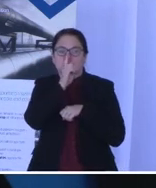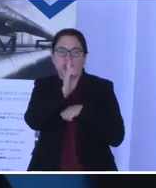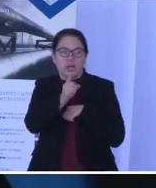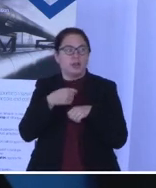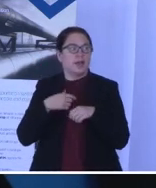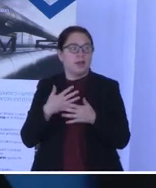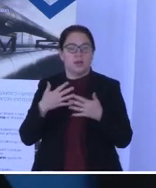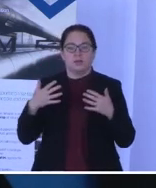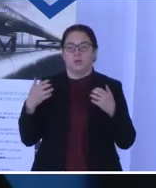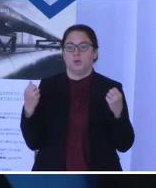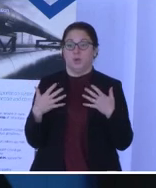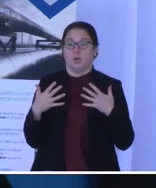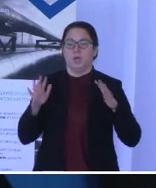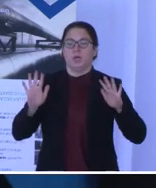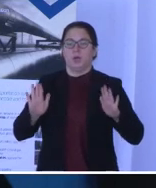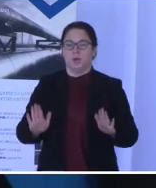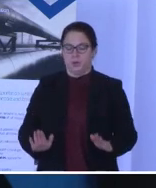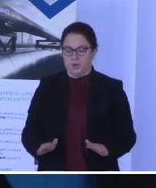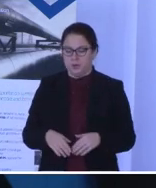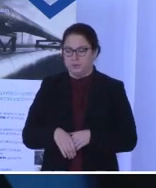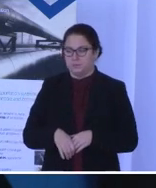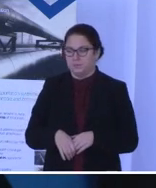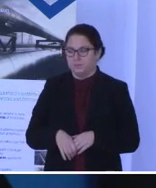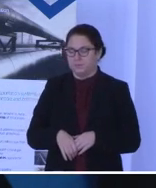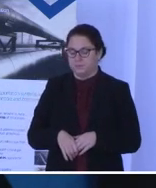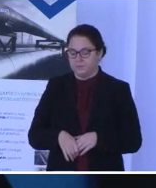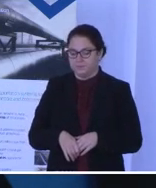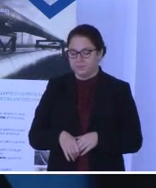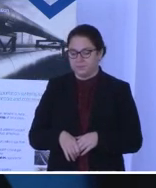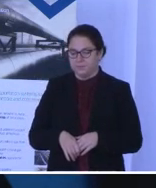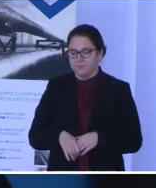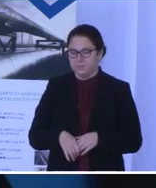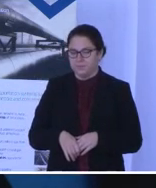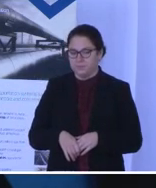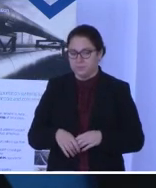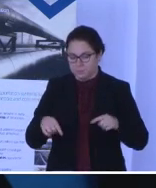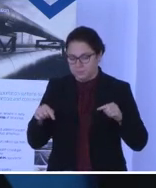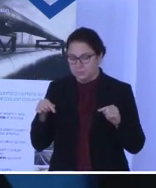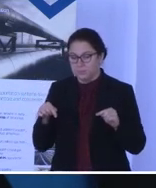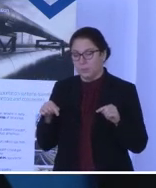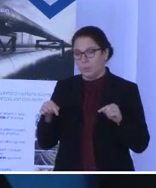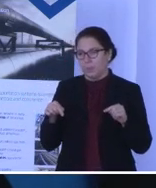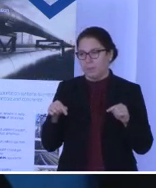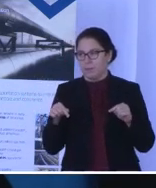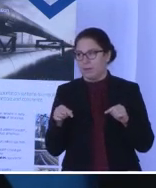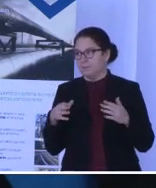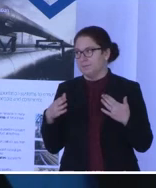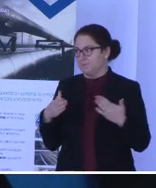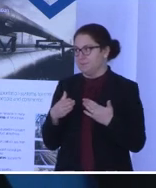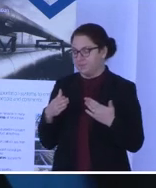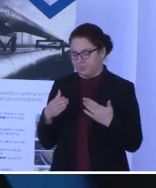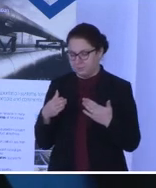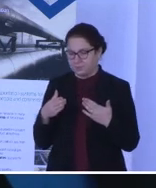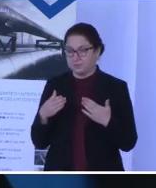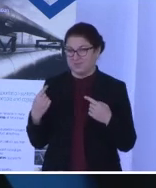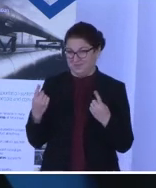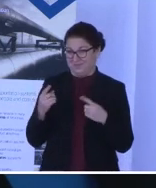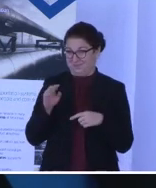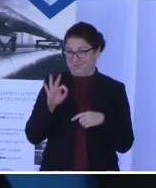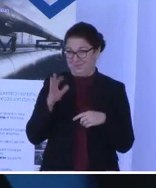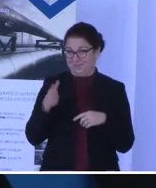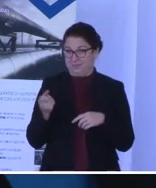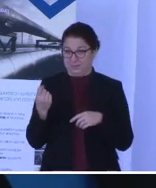again. So here is, in many ways, the bottom line up front. Since September